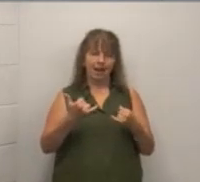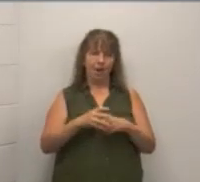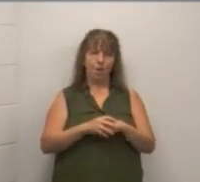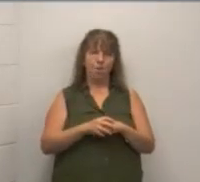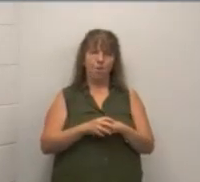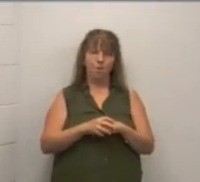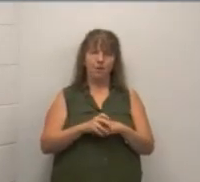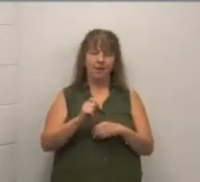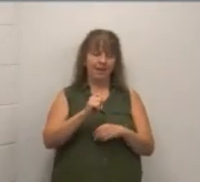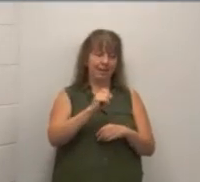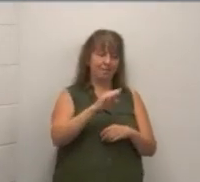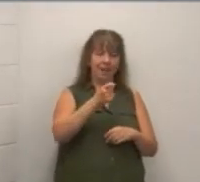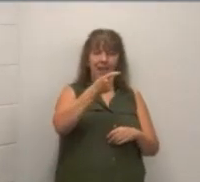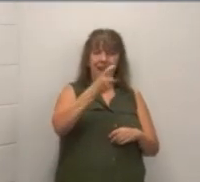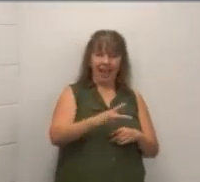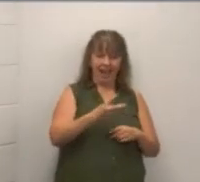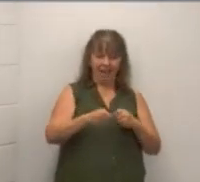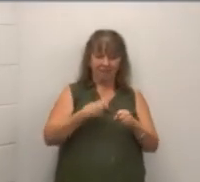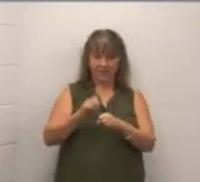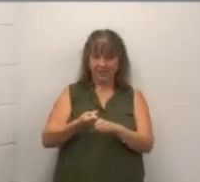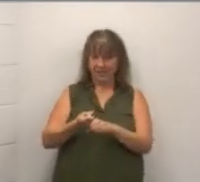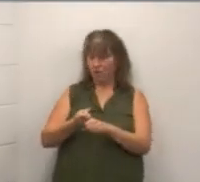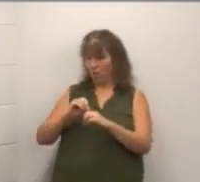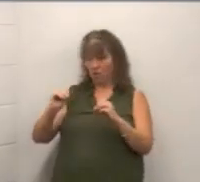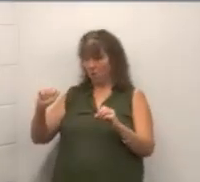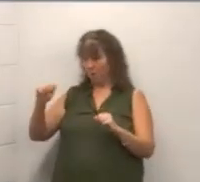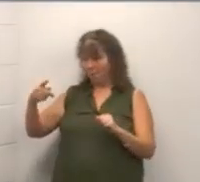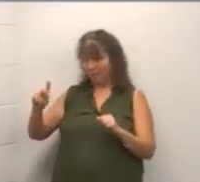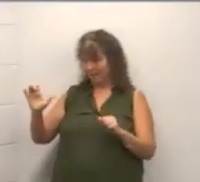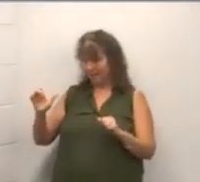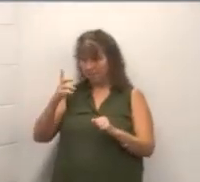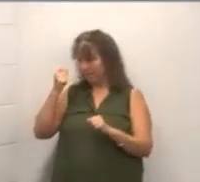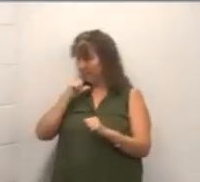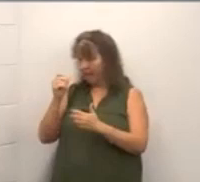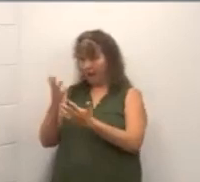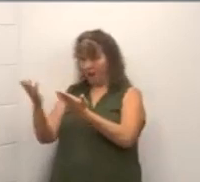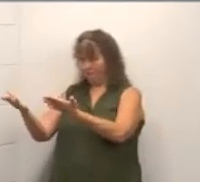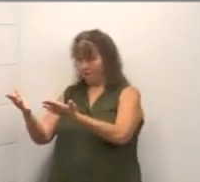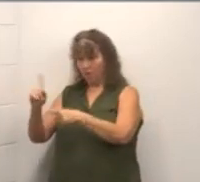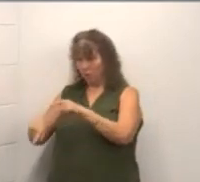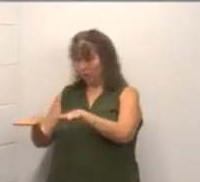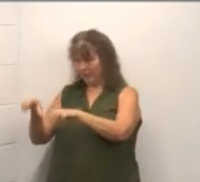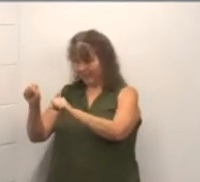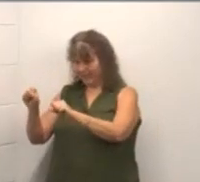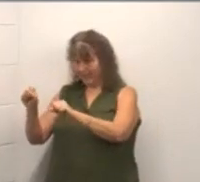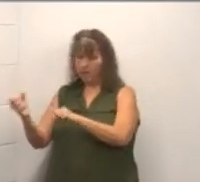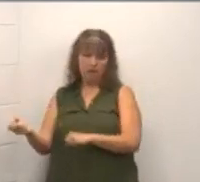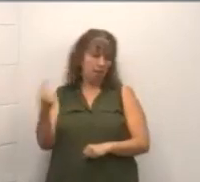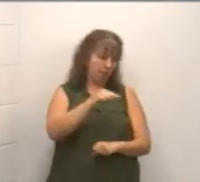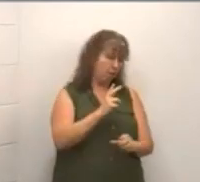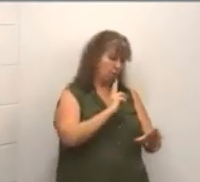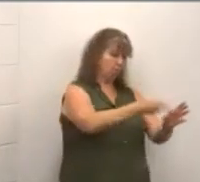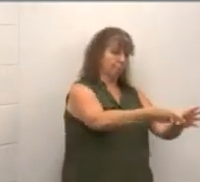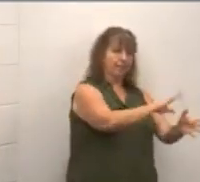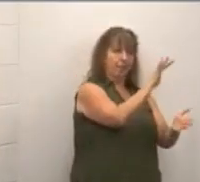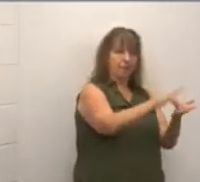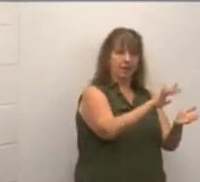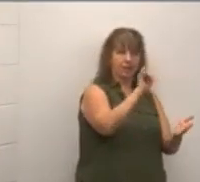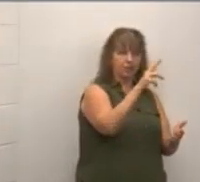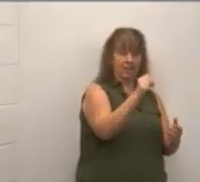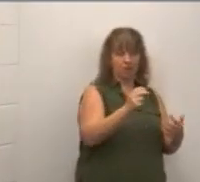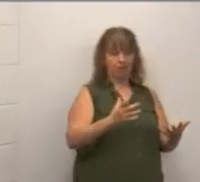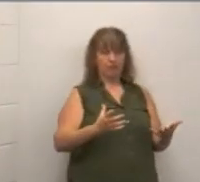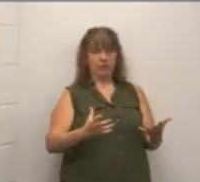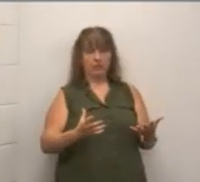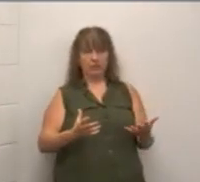missed half the year of AP to come back and join in January. And saying that out loud